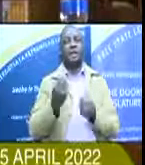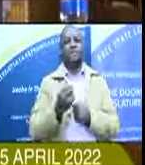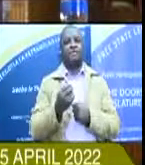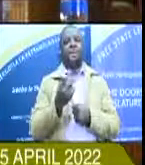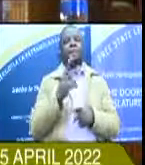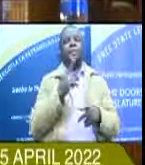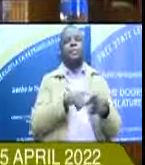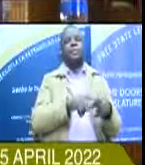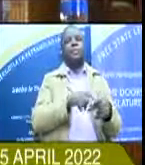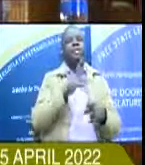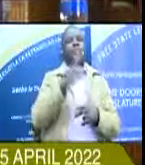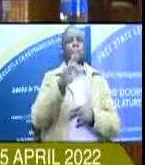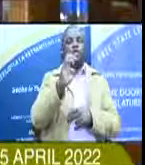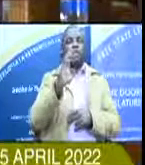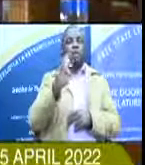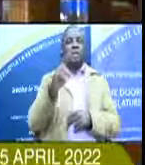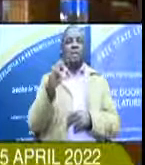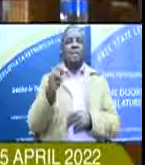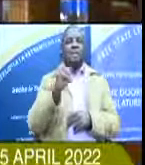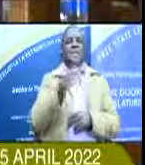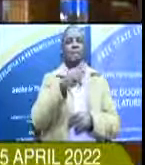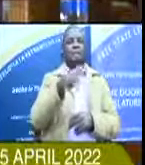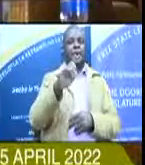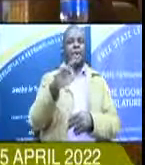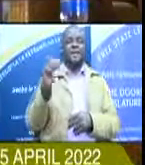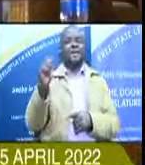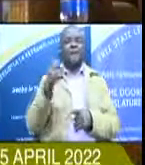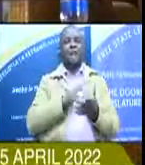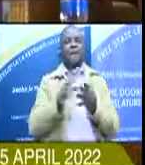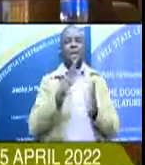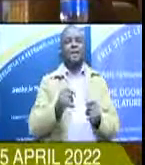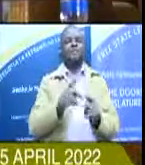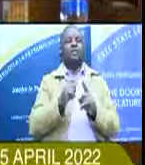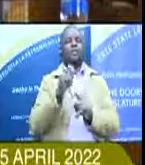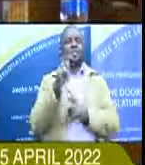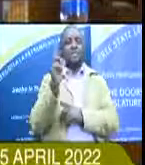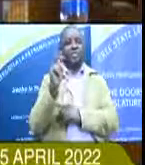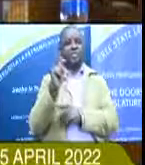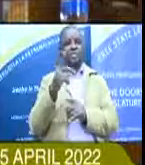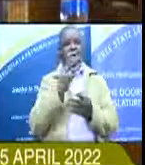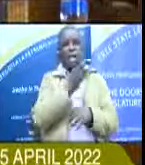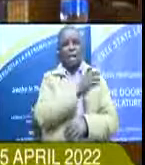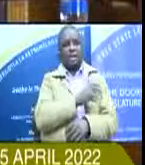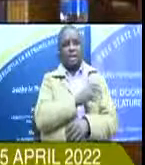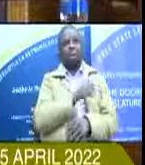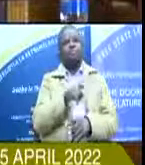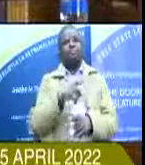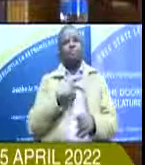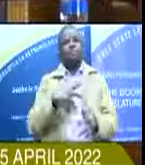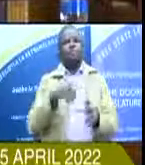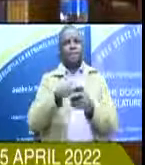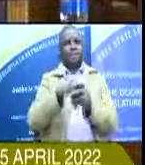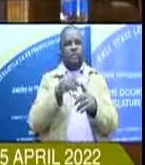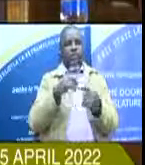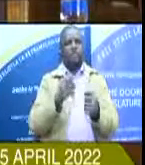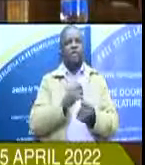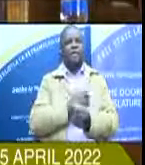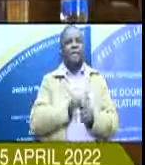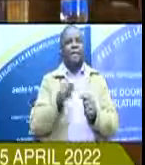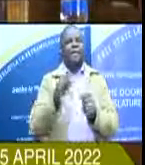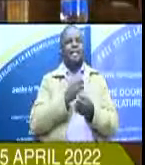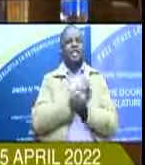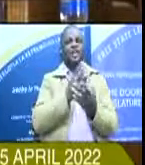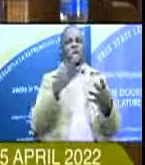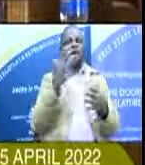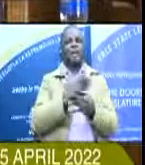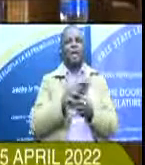Ms. Blackie, a cleaner from Tabanchu Clinic, and herself an accolade or runner-up in the category of best general worker in